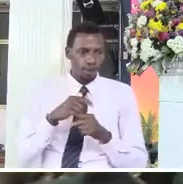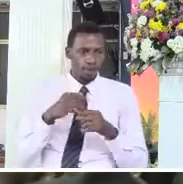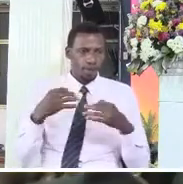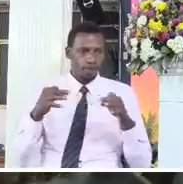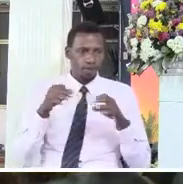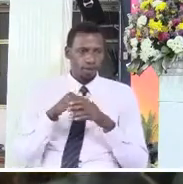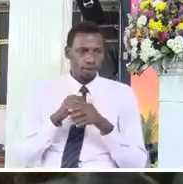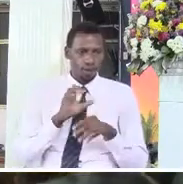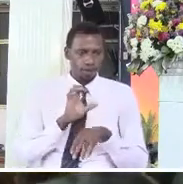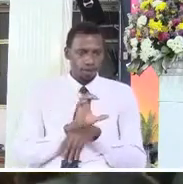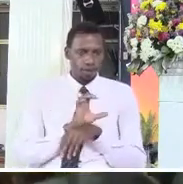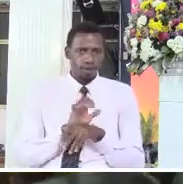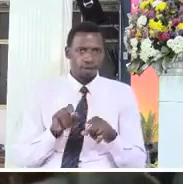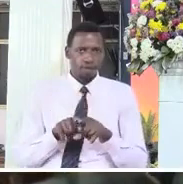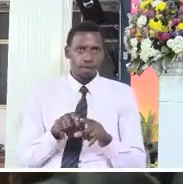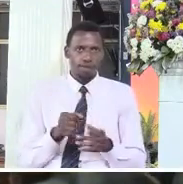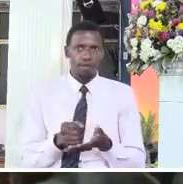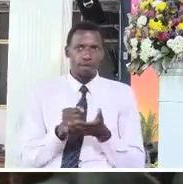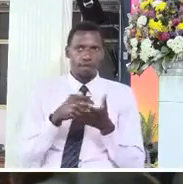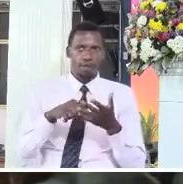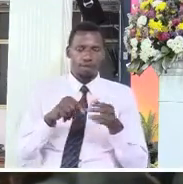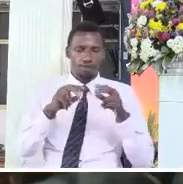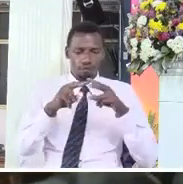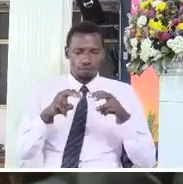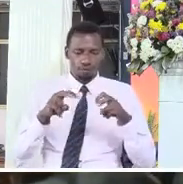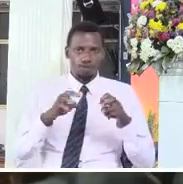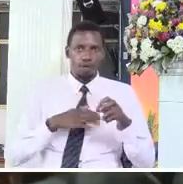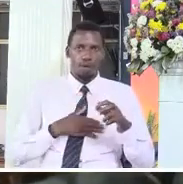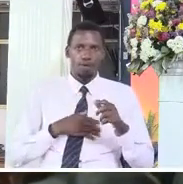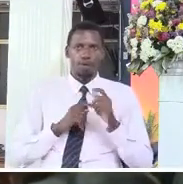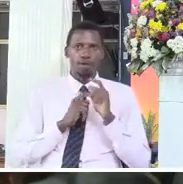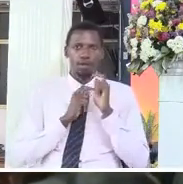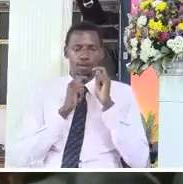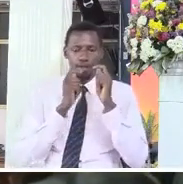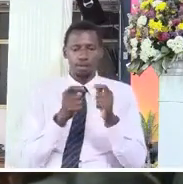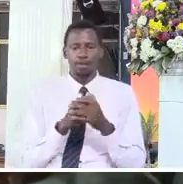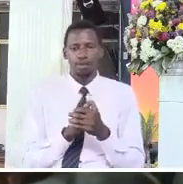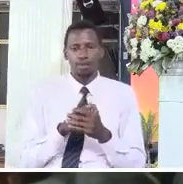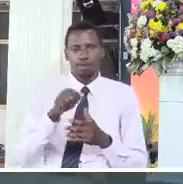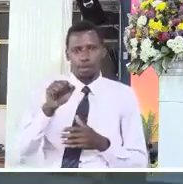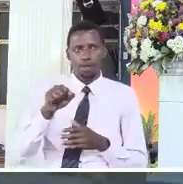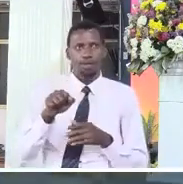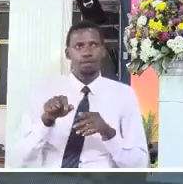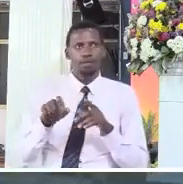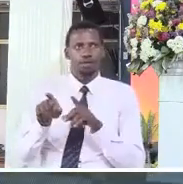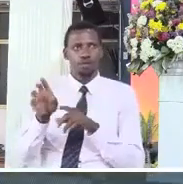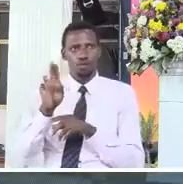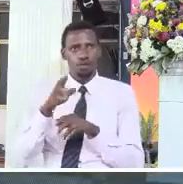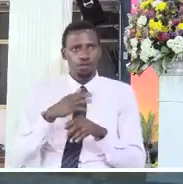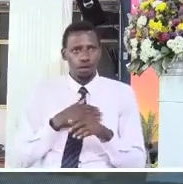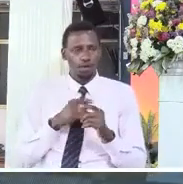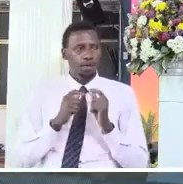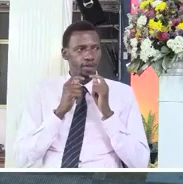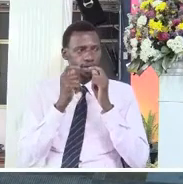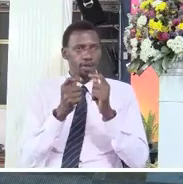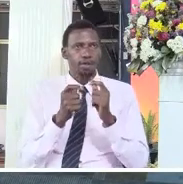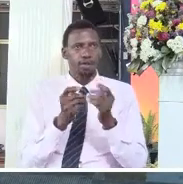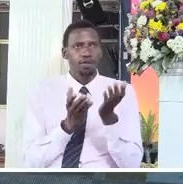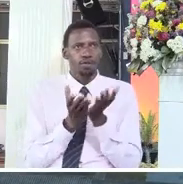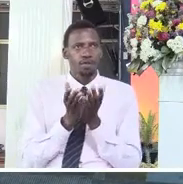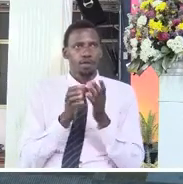and it helps us also explore our talents and, yeah, use our talents to serve in the church.